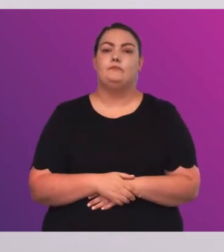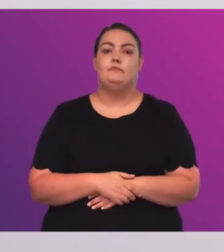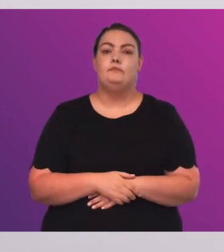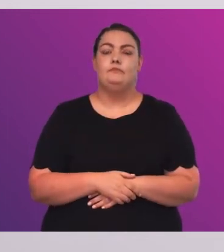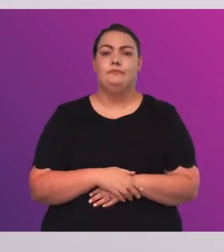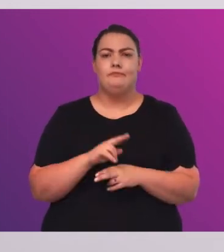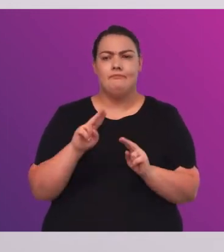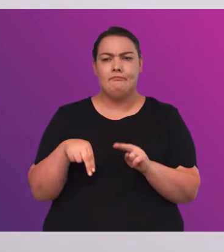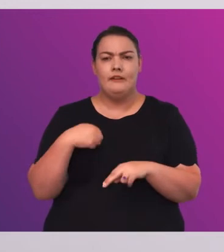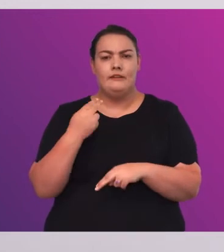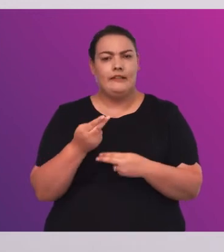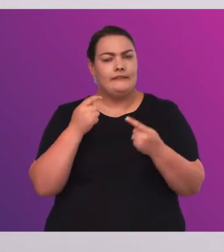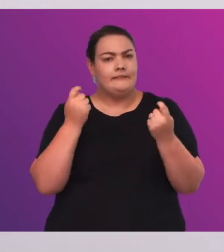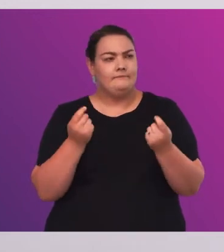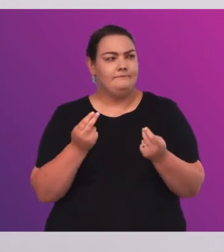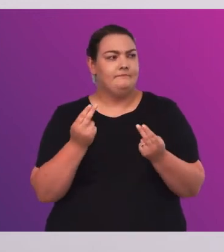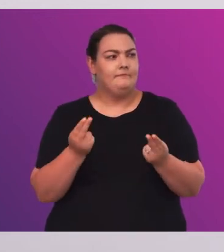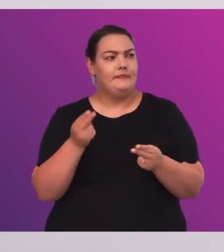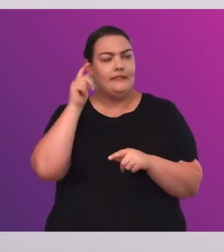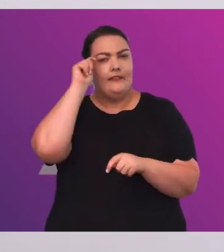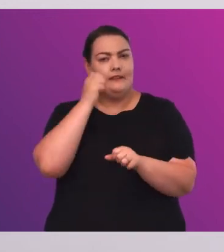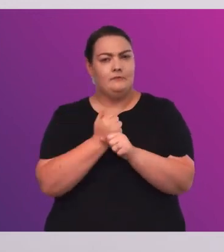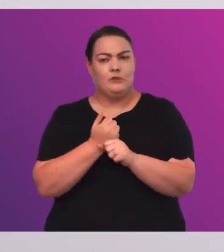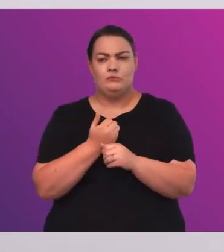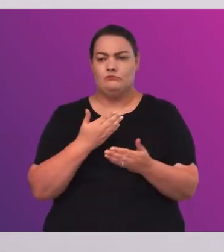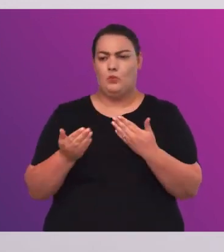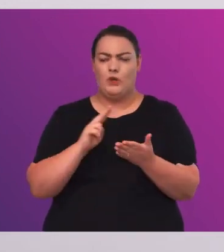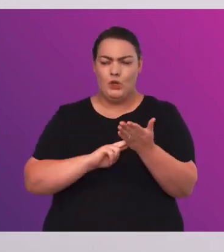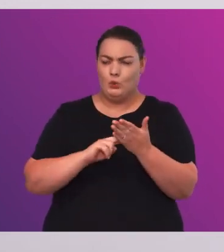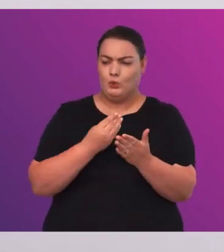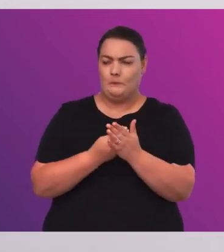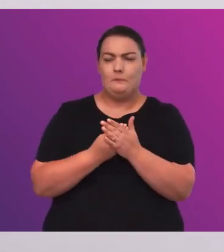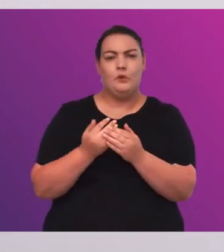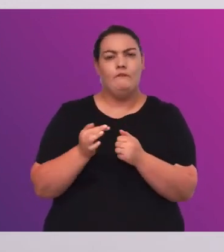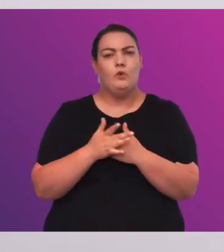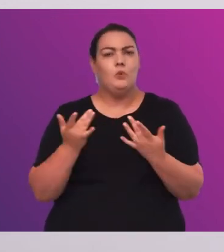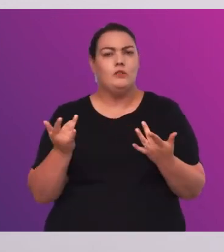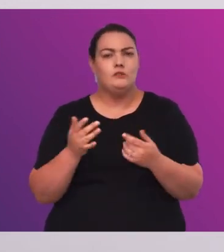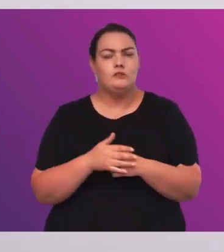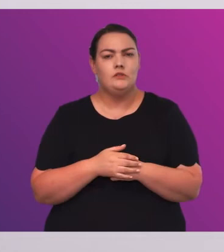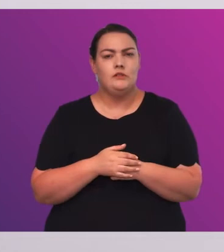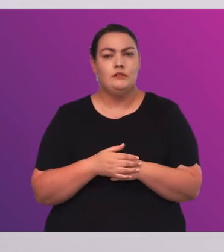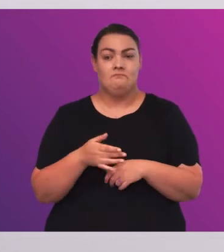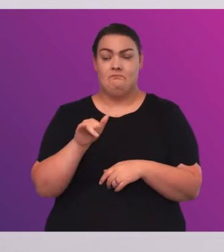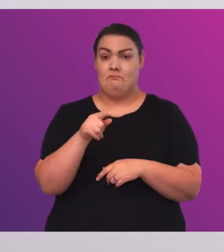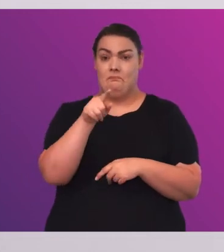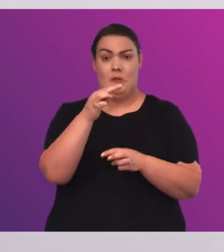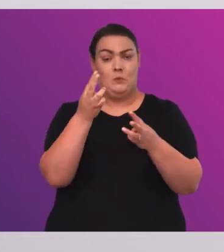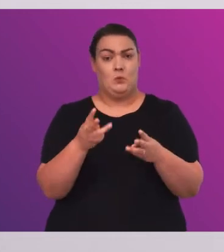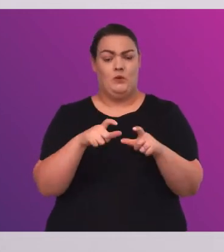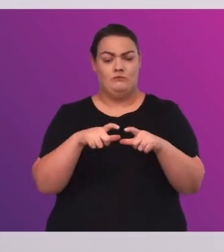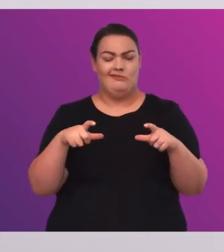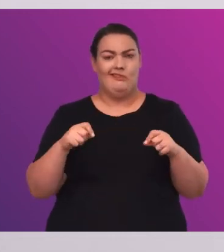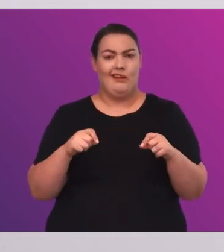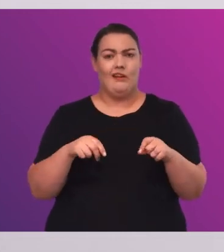You then need to think about what you want to use your money for. You may want to get a card to pay for things